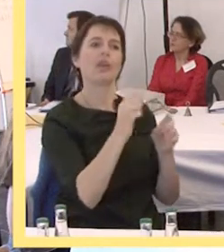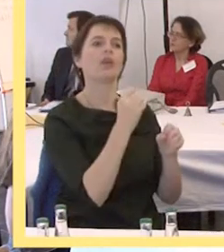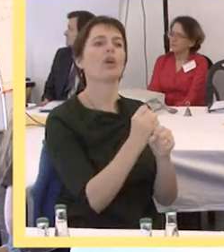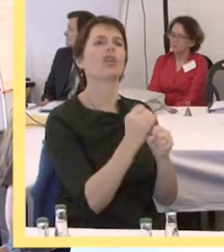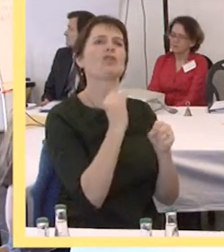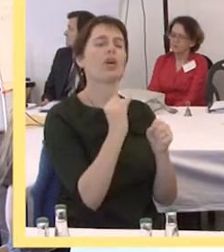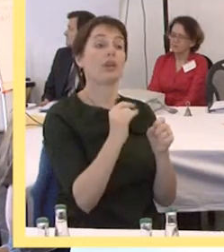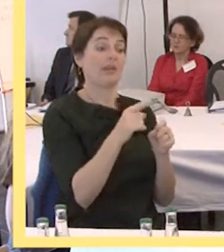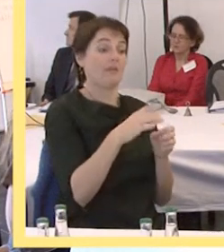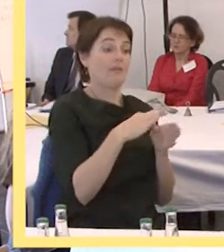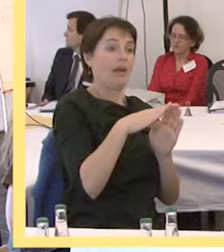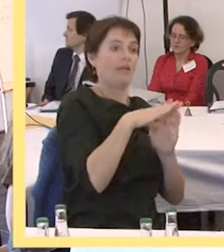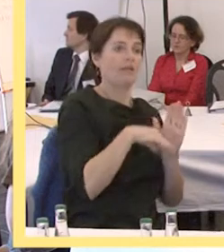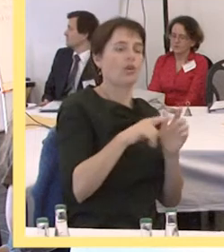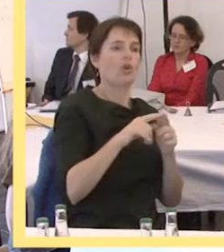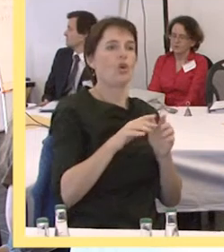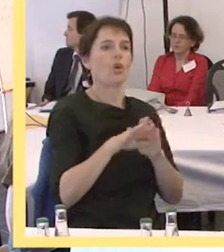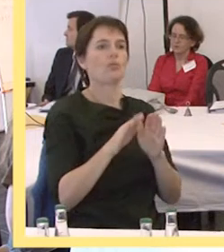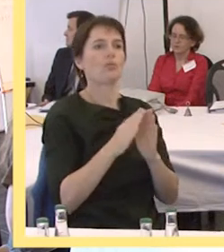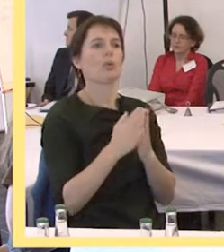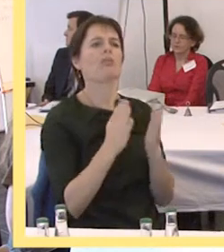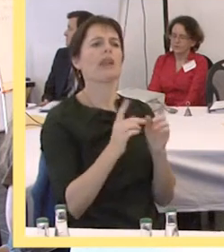guidelines and handbooks into the European context?